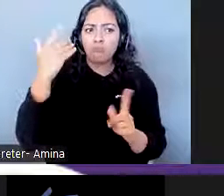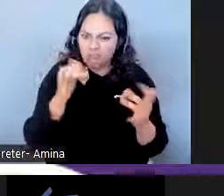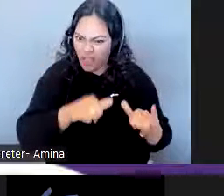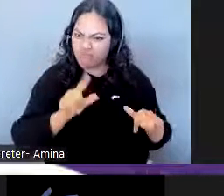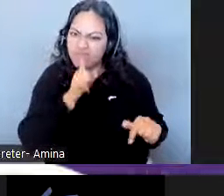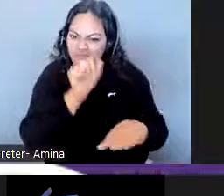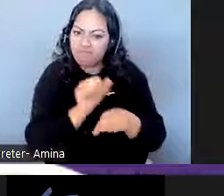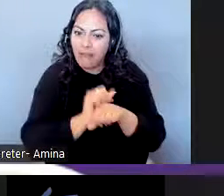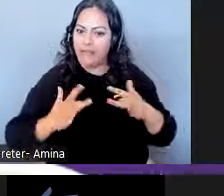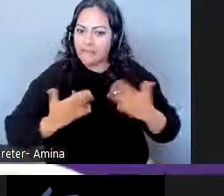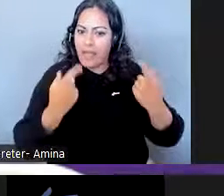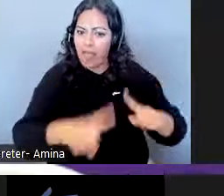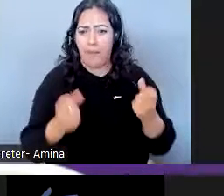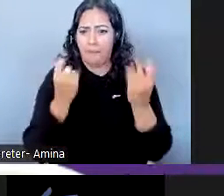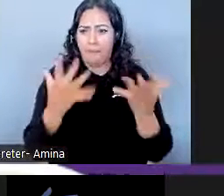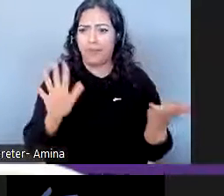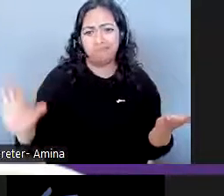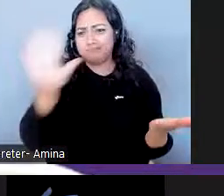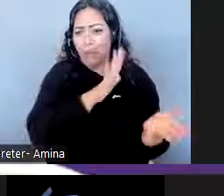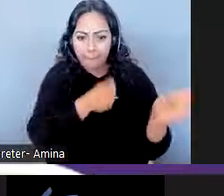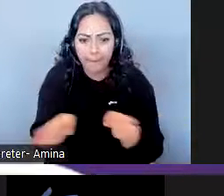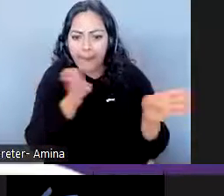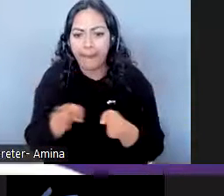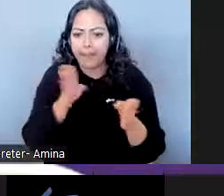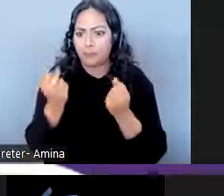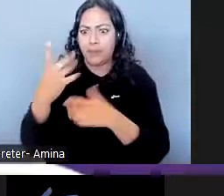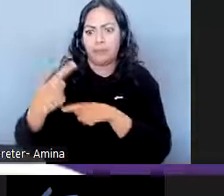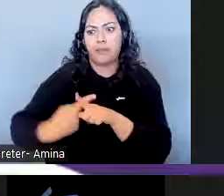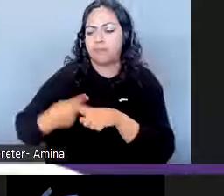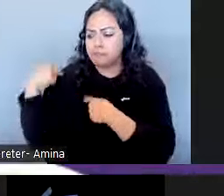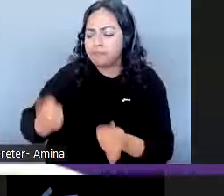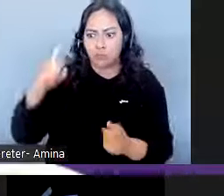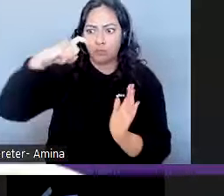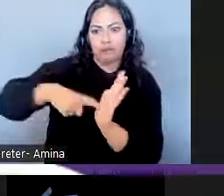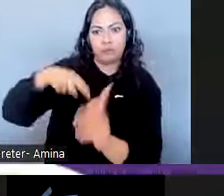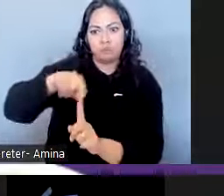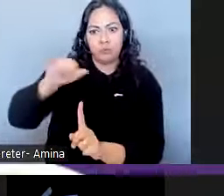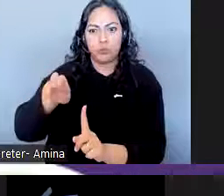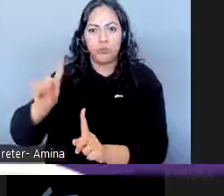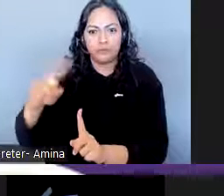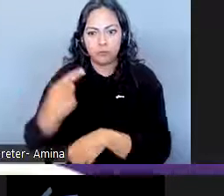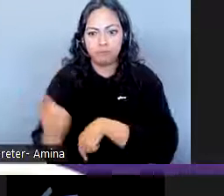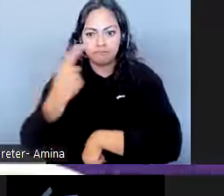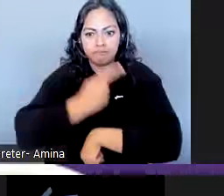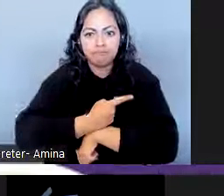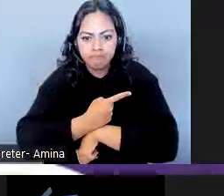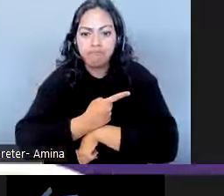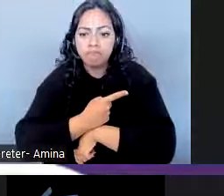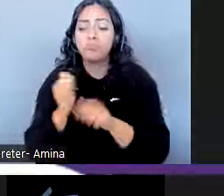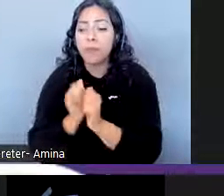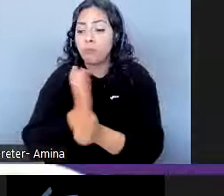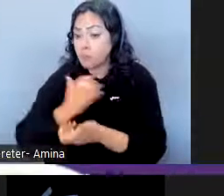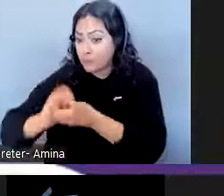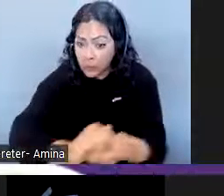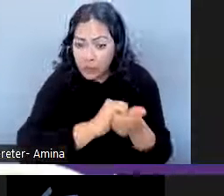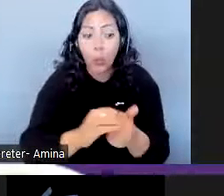initiatives that are going on and have been planned for many months to recognize this day. With our partners, as well as